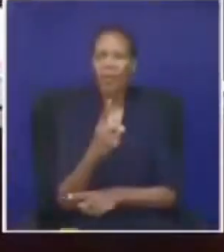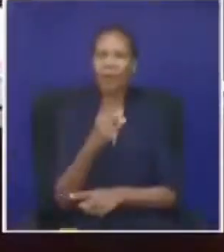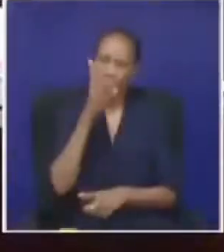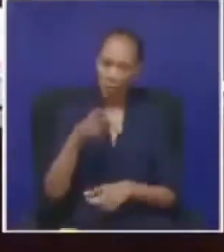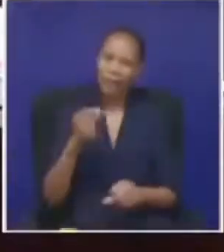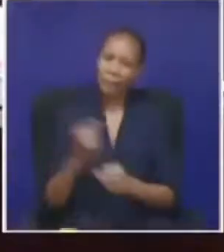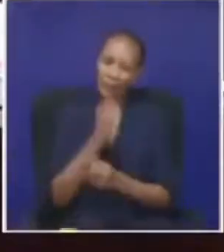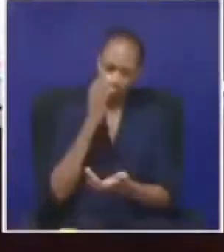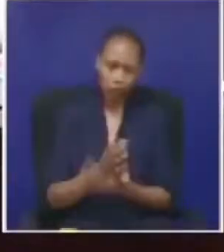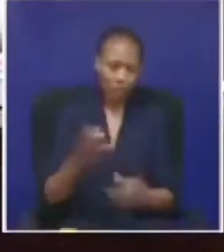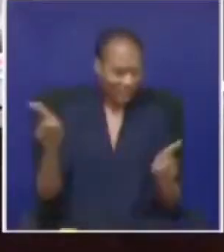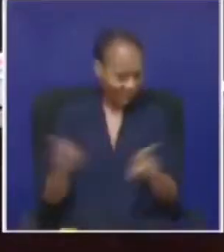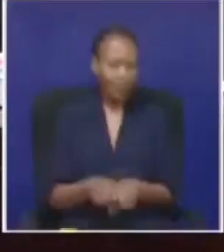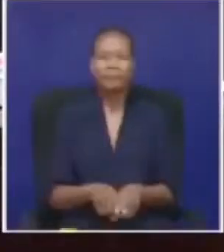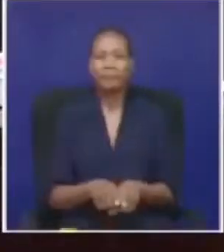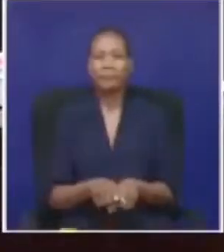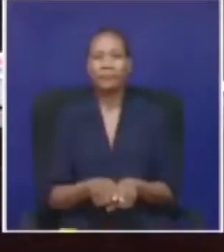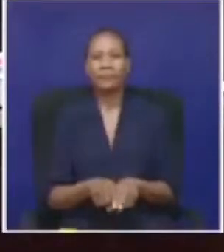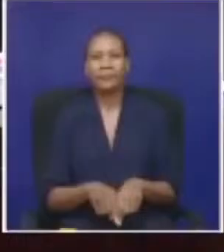that.